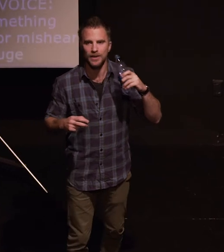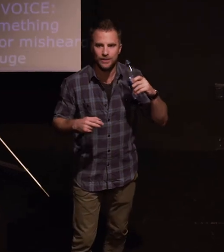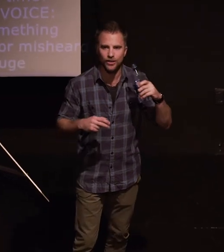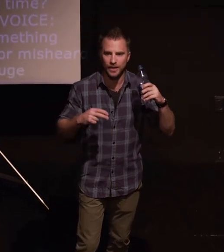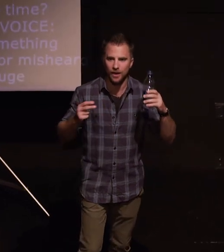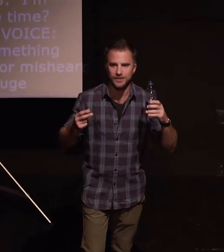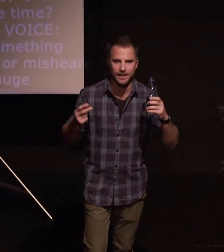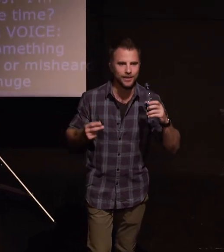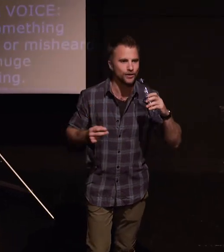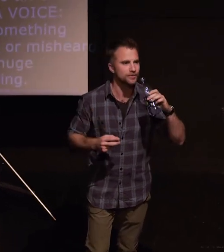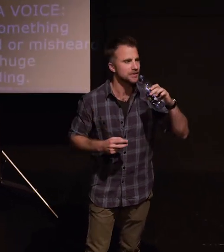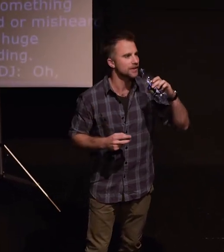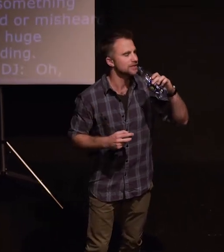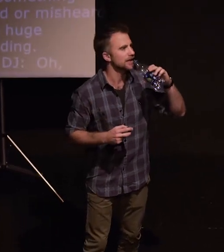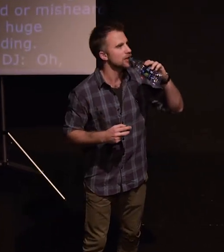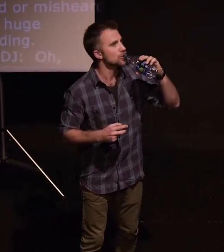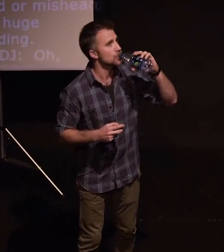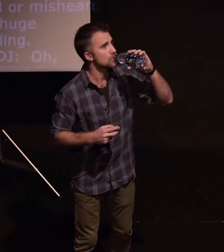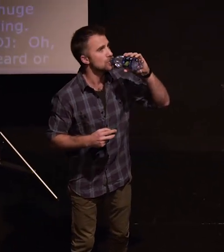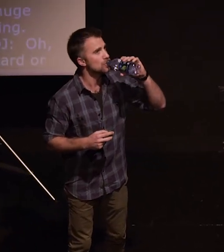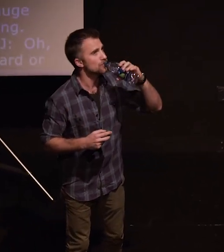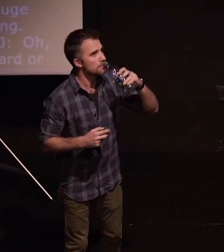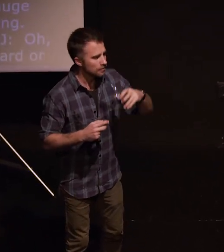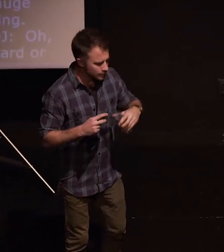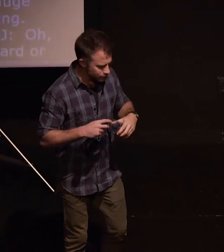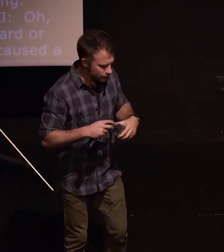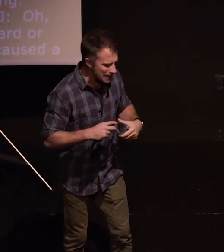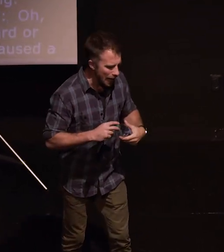Heard or misheard that caused like a huge misunderstanding.